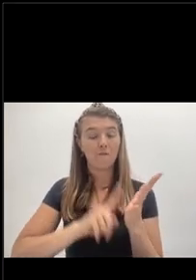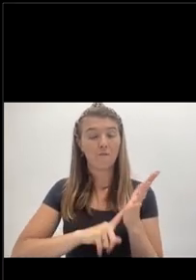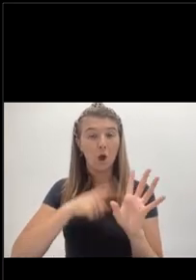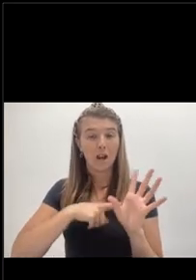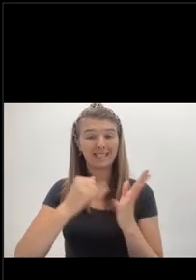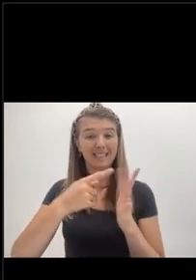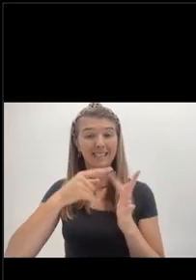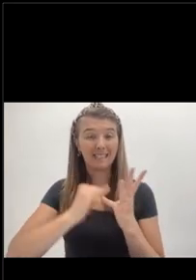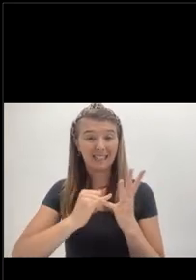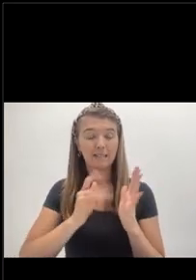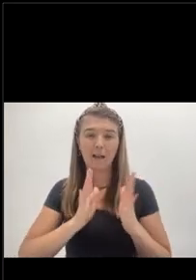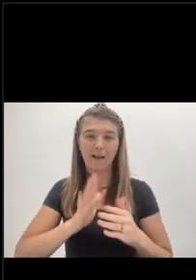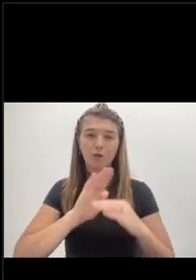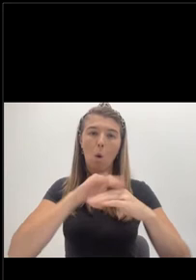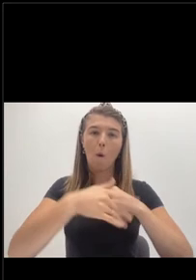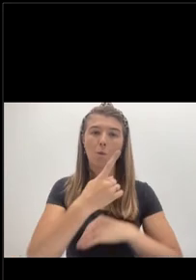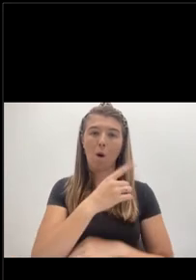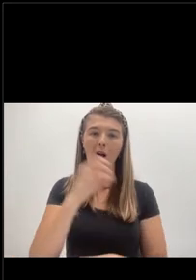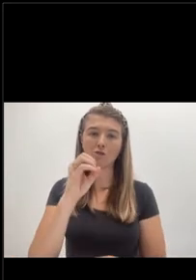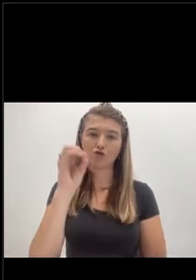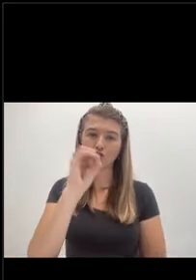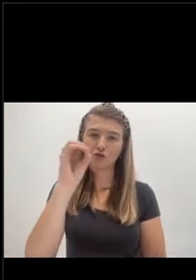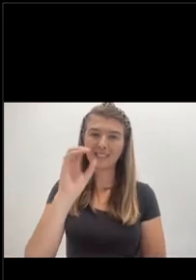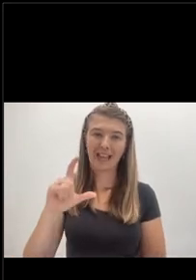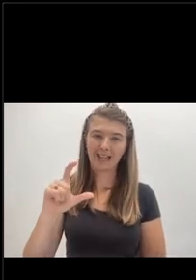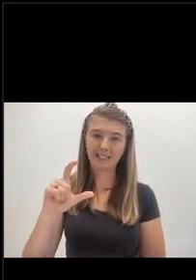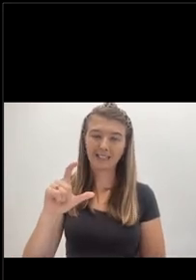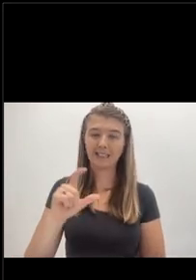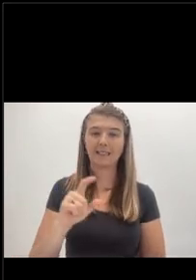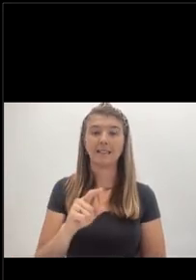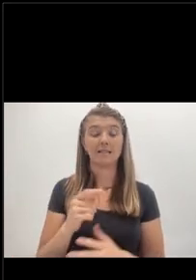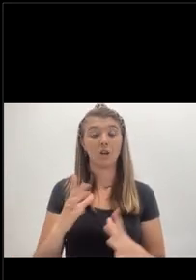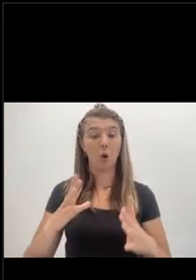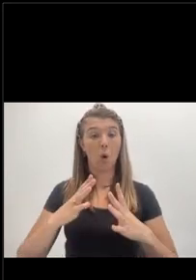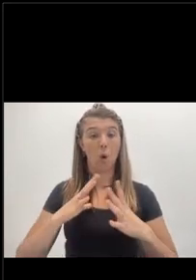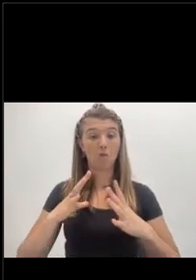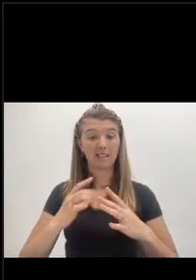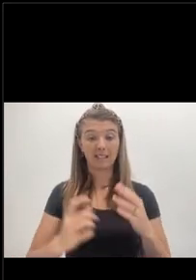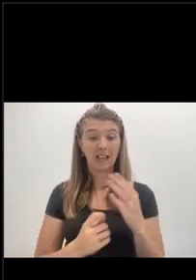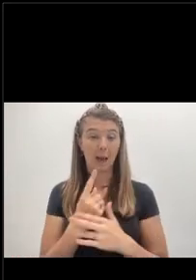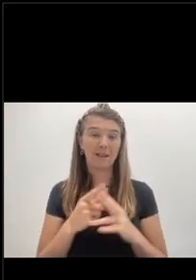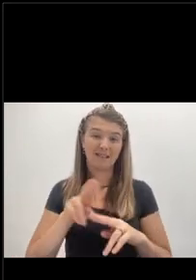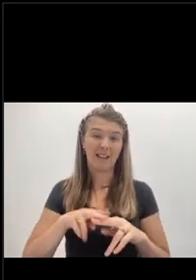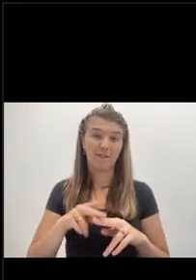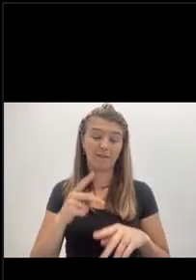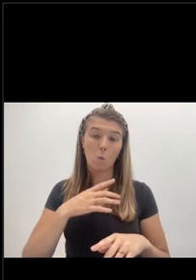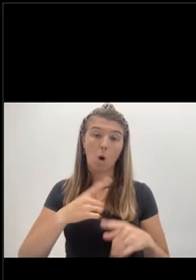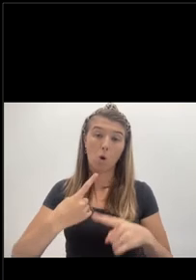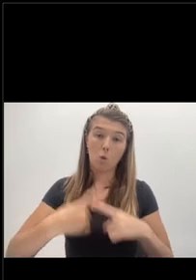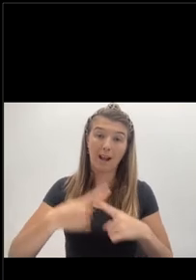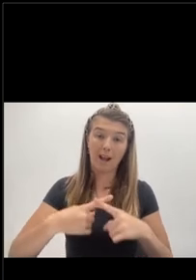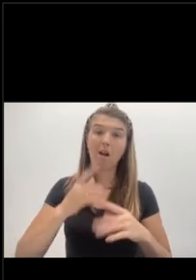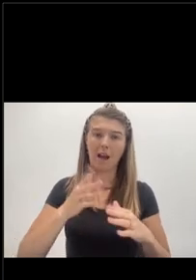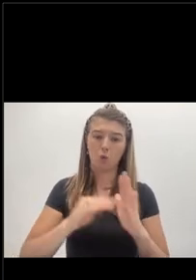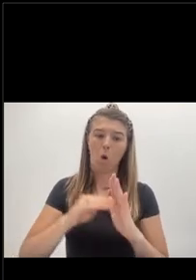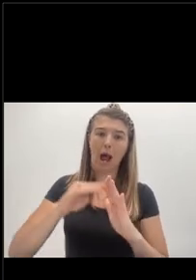above 100 degrees Celsius. It already happens, so if you want to go a bit faster, of course, you need to go a bit higher.